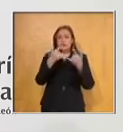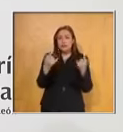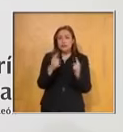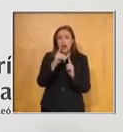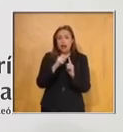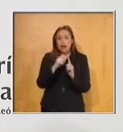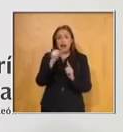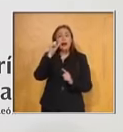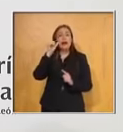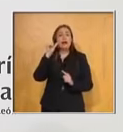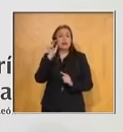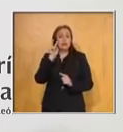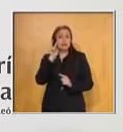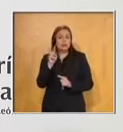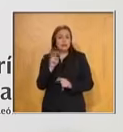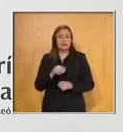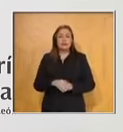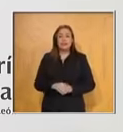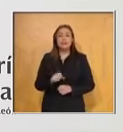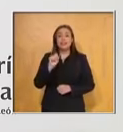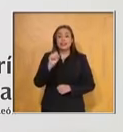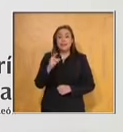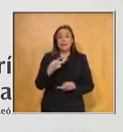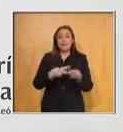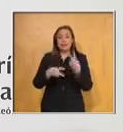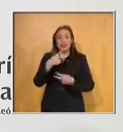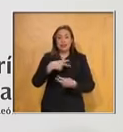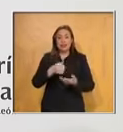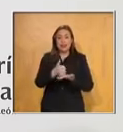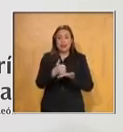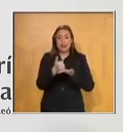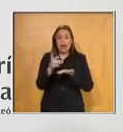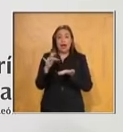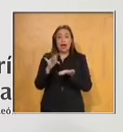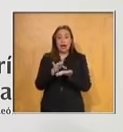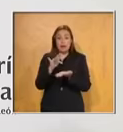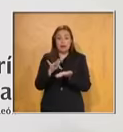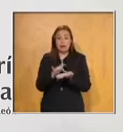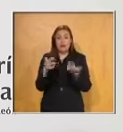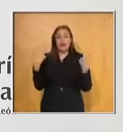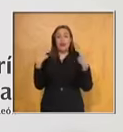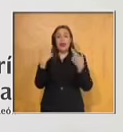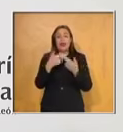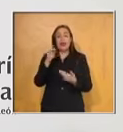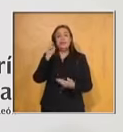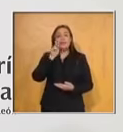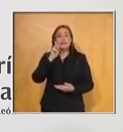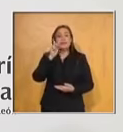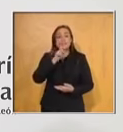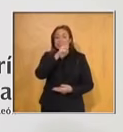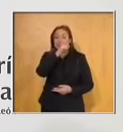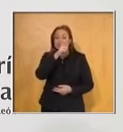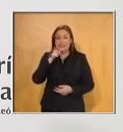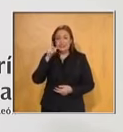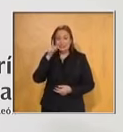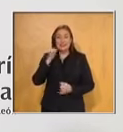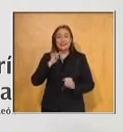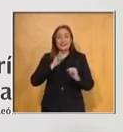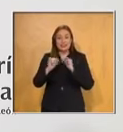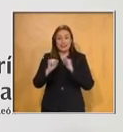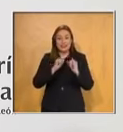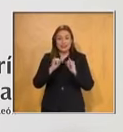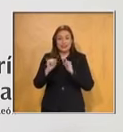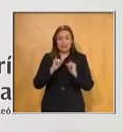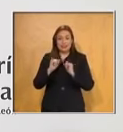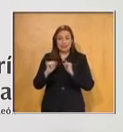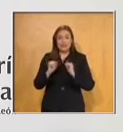estuvieron abordando. Y también nos está acompañando la maestra Laura Villarreal como intérprete de lenguaje